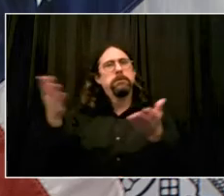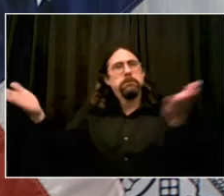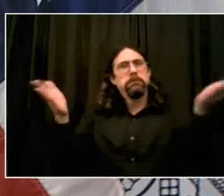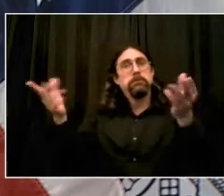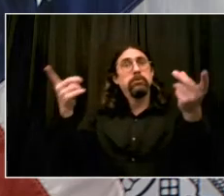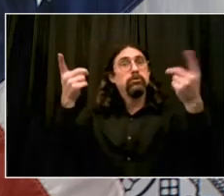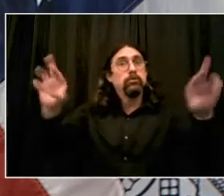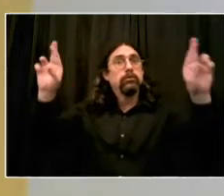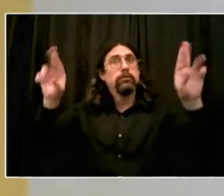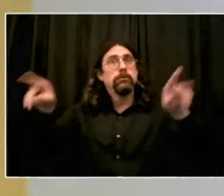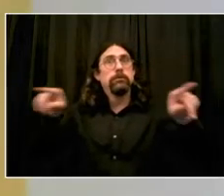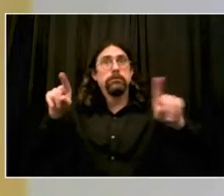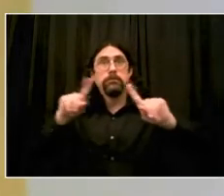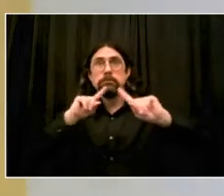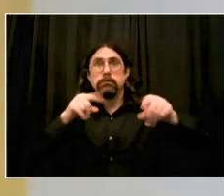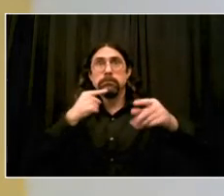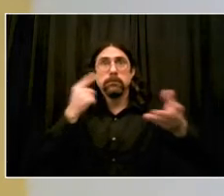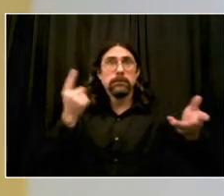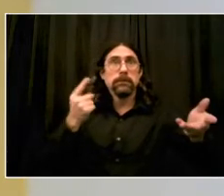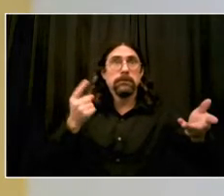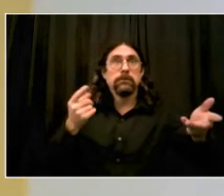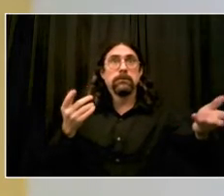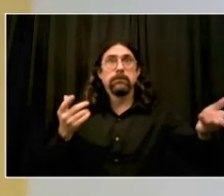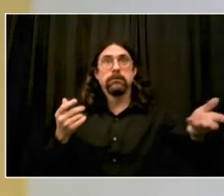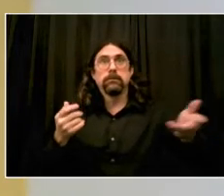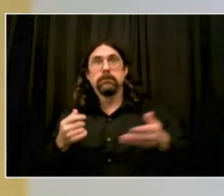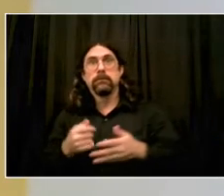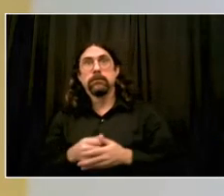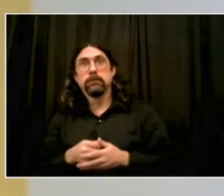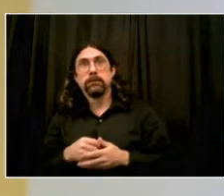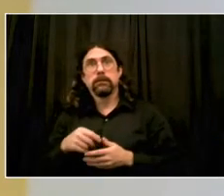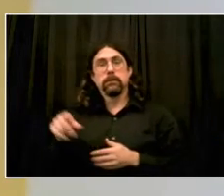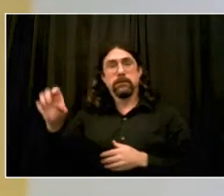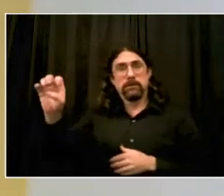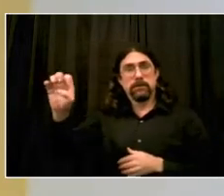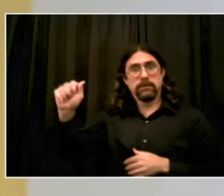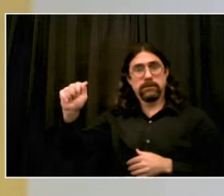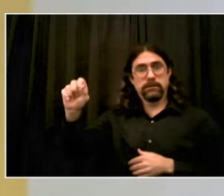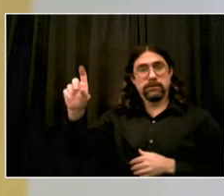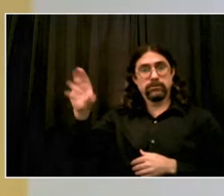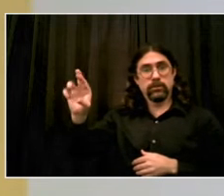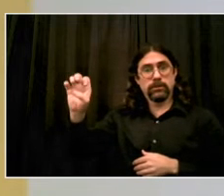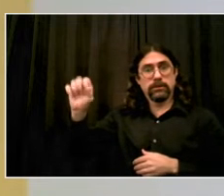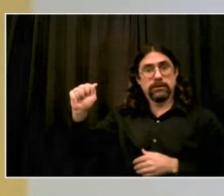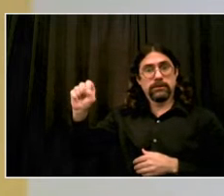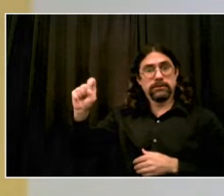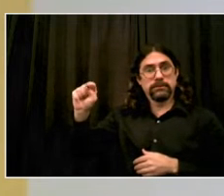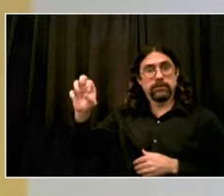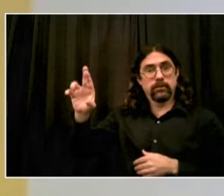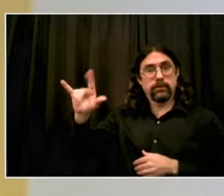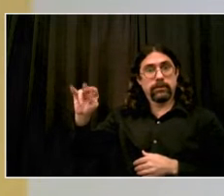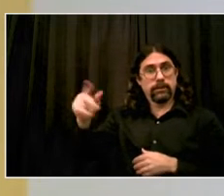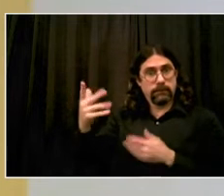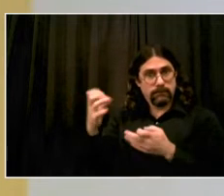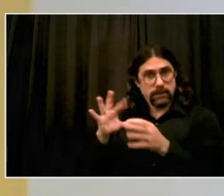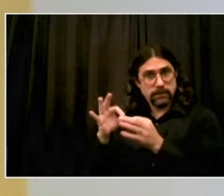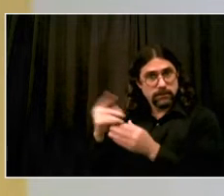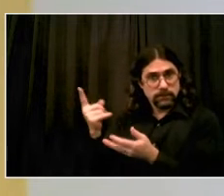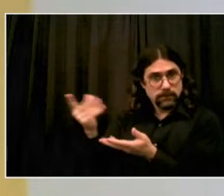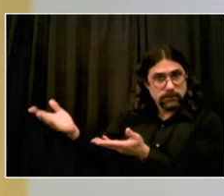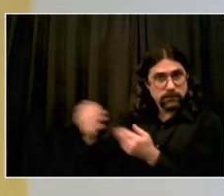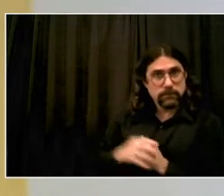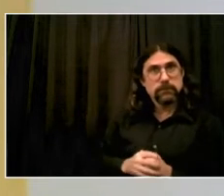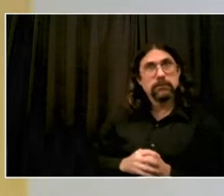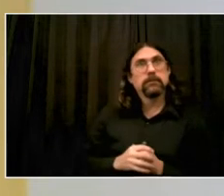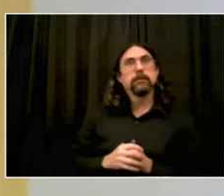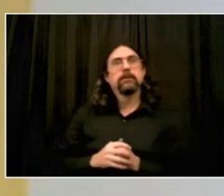Yes, thank you, sir, and thank you for the question. Just actually to the first question, I did want to just also raise the